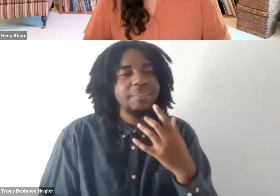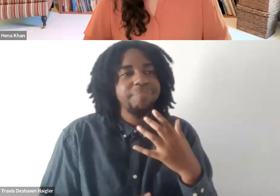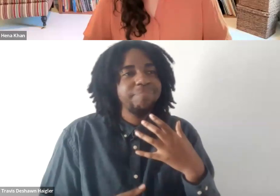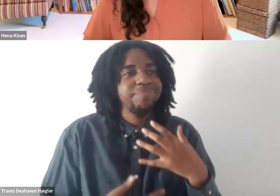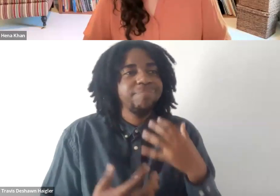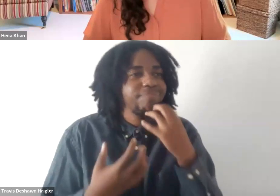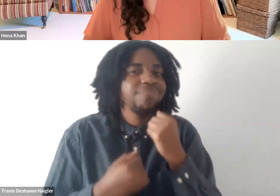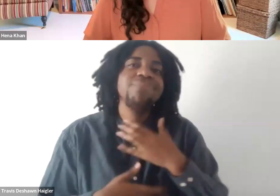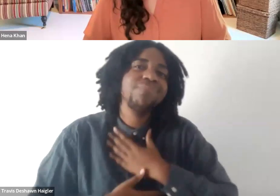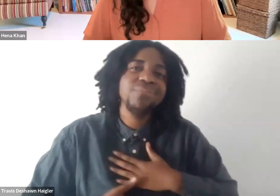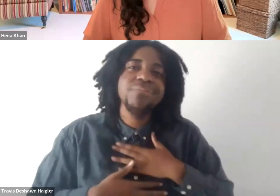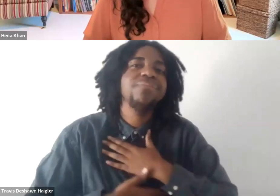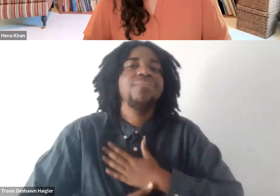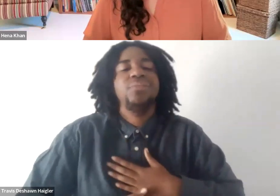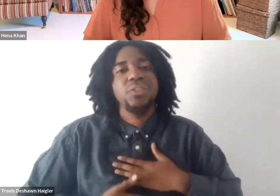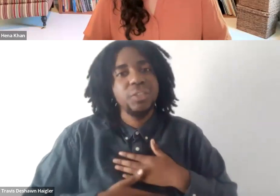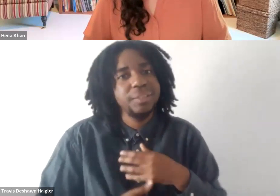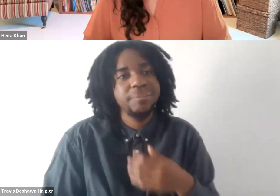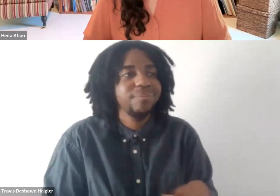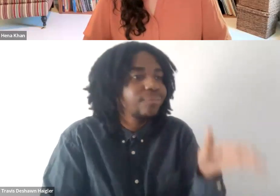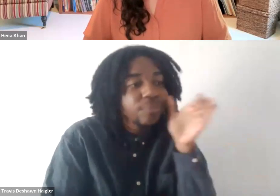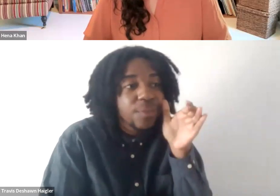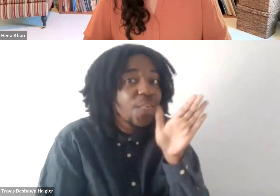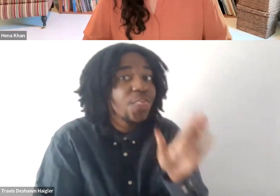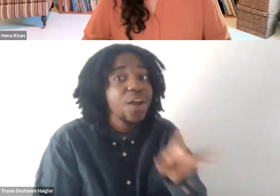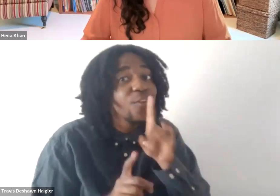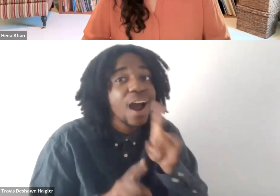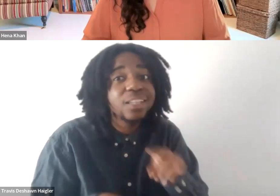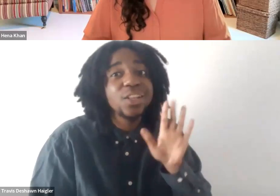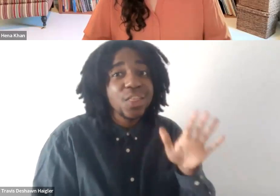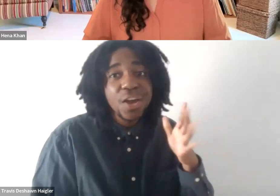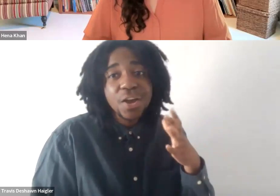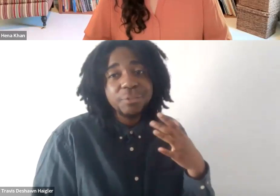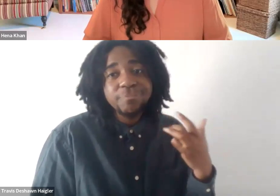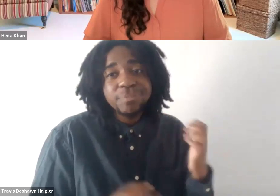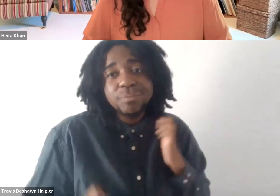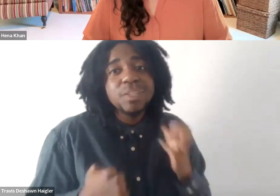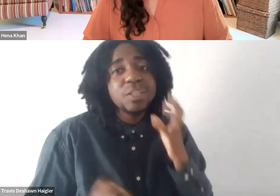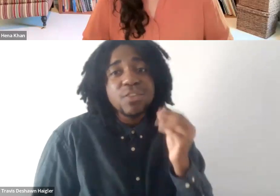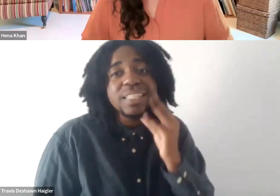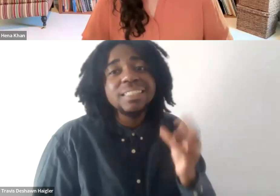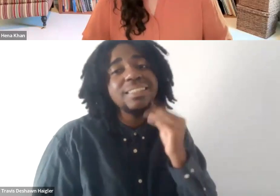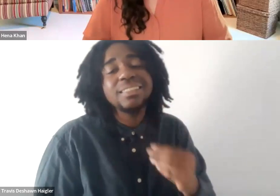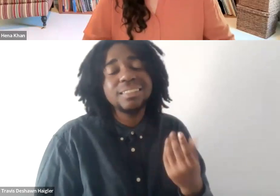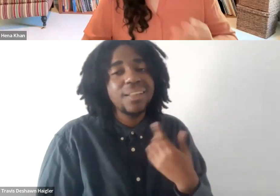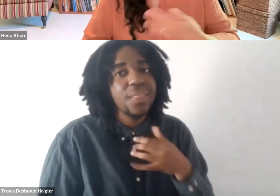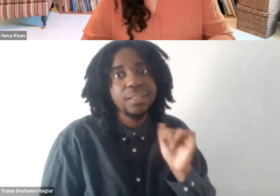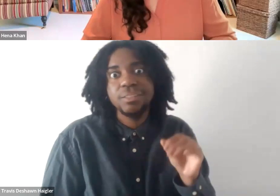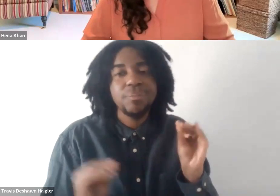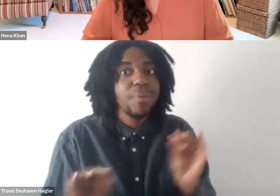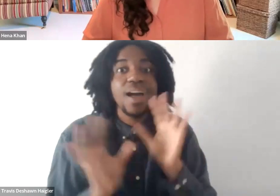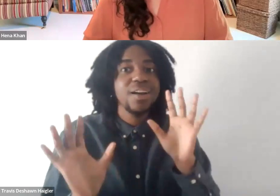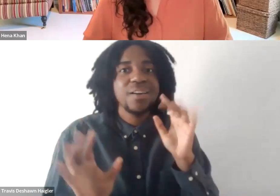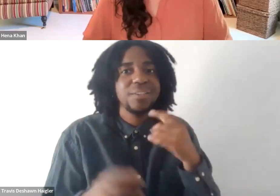and get their reactions and see what they gain from the books. That's just magical to me, like to see it come